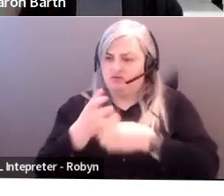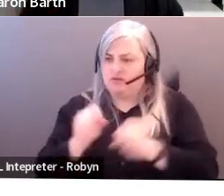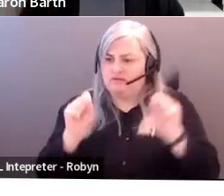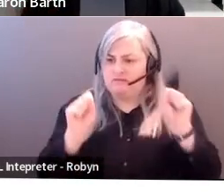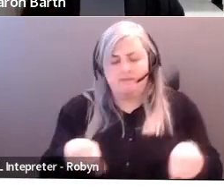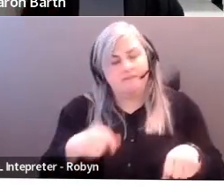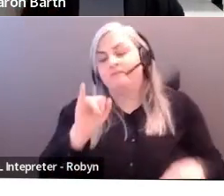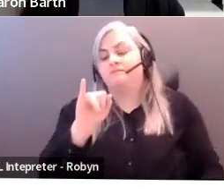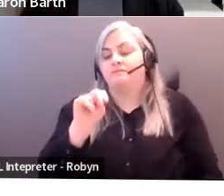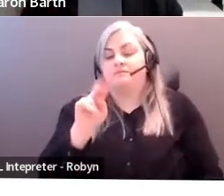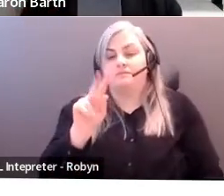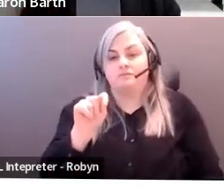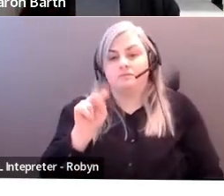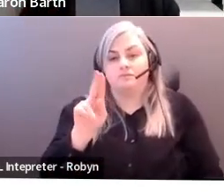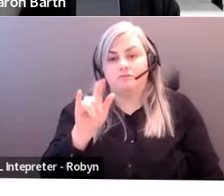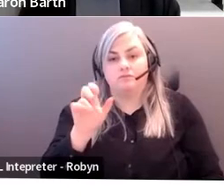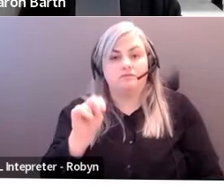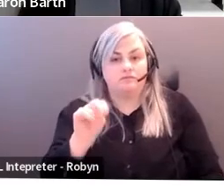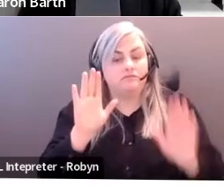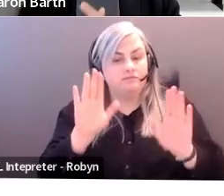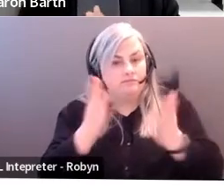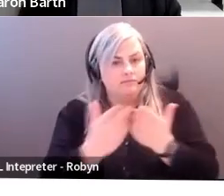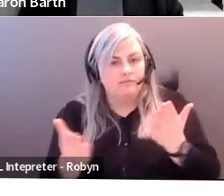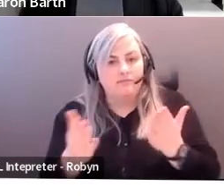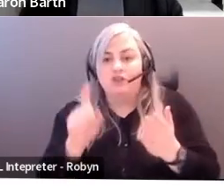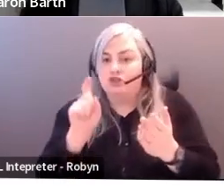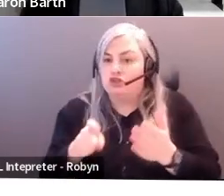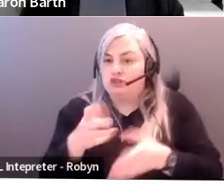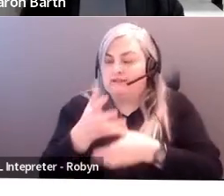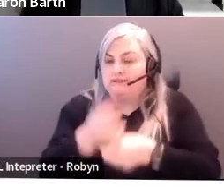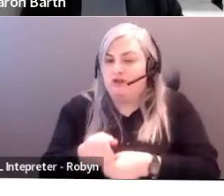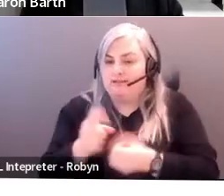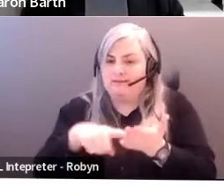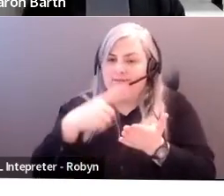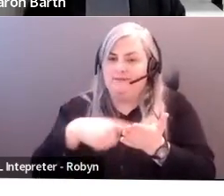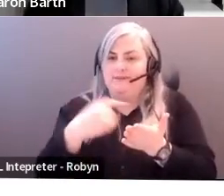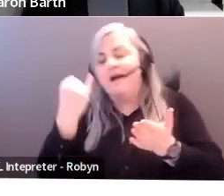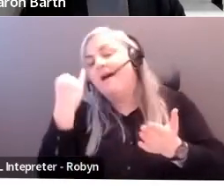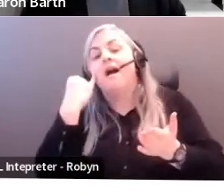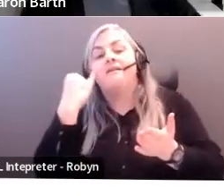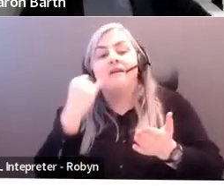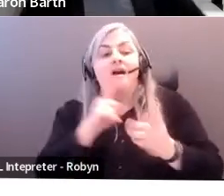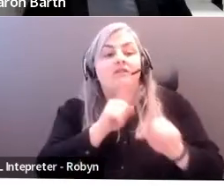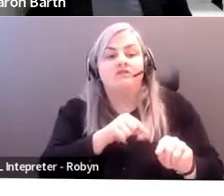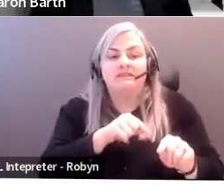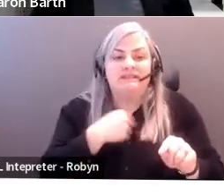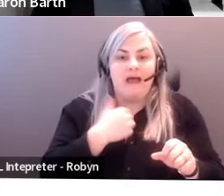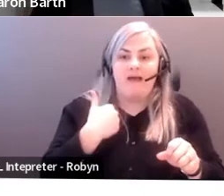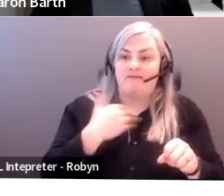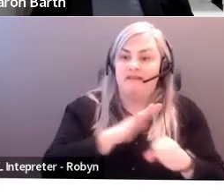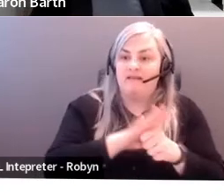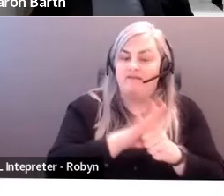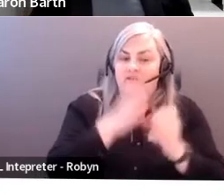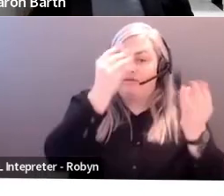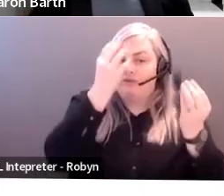thing, and we should trust it sometimes. But if the answer is no to either of these